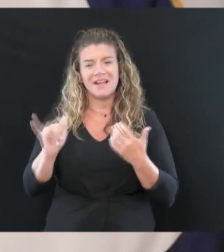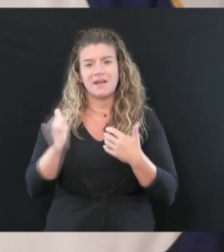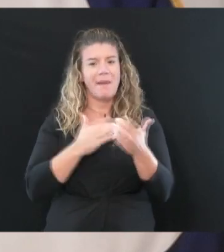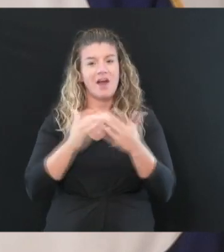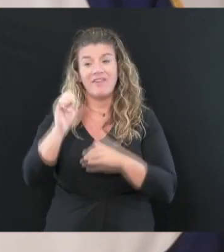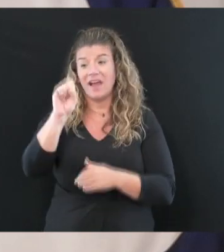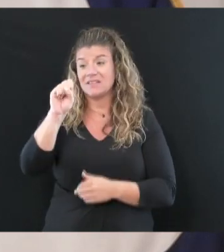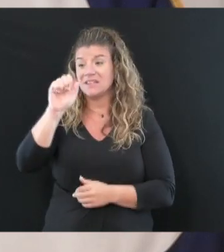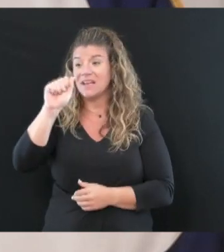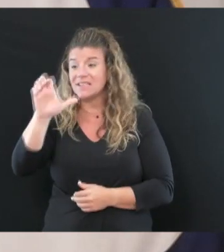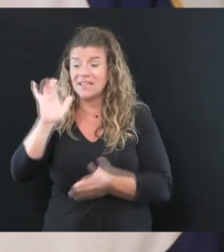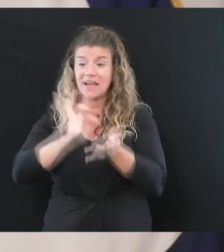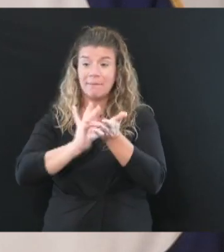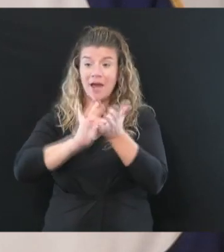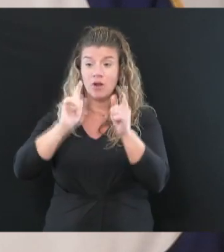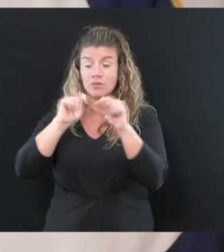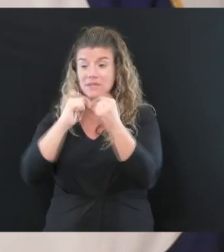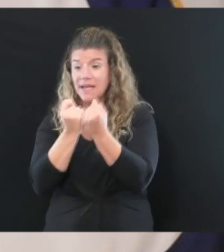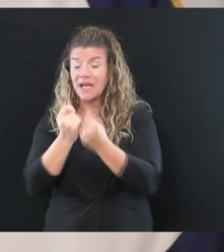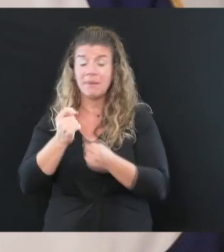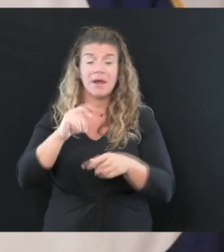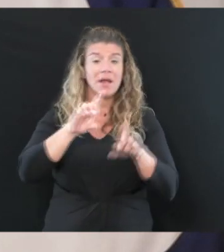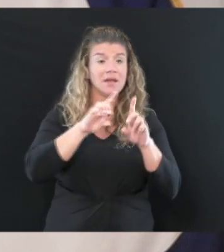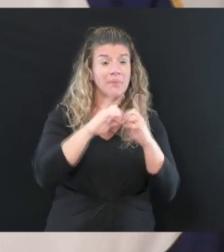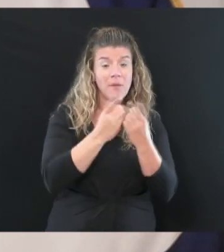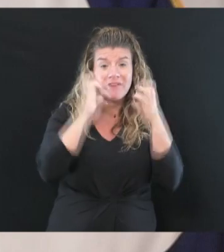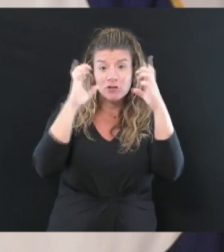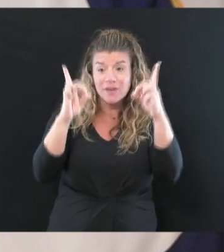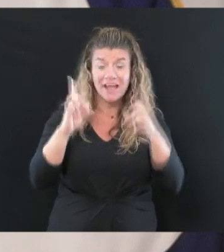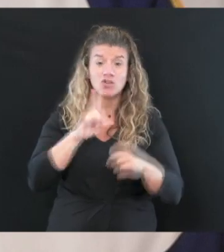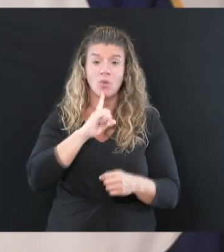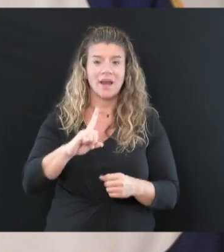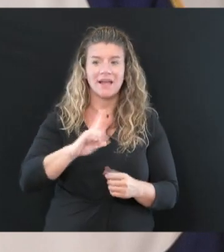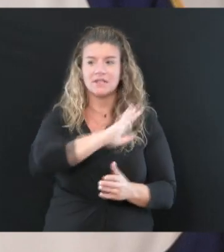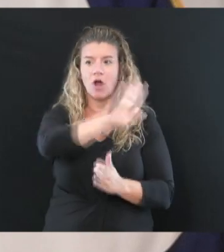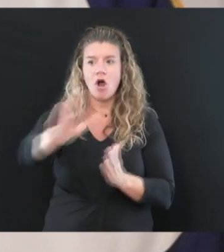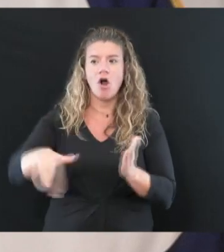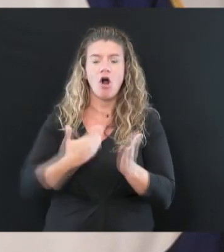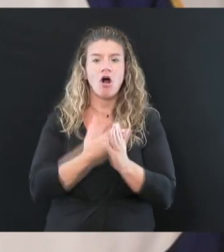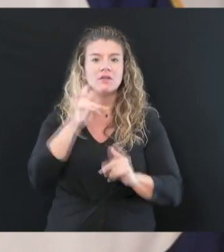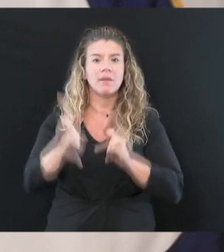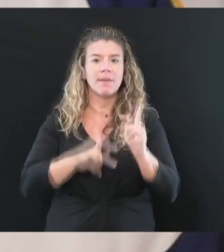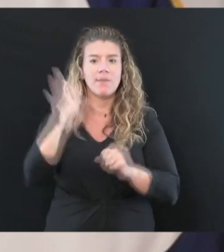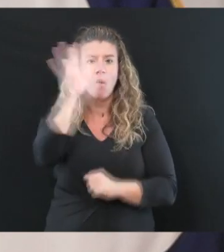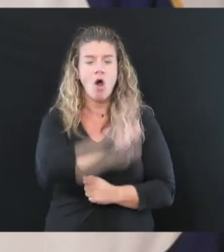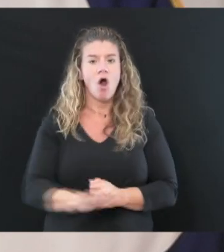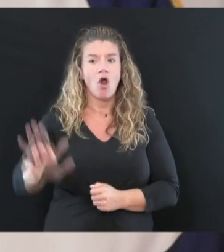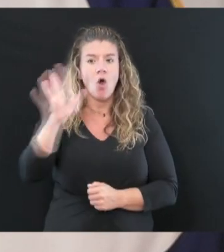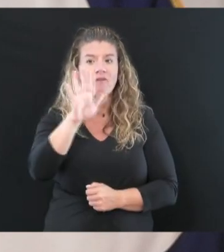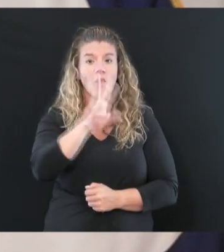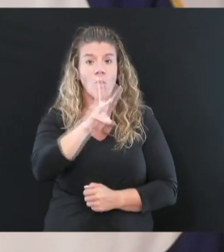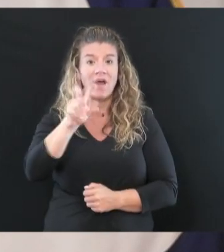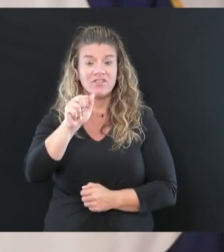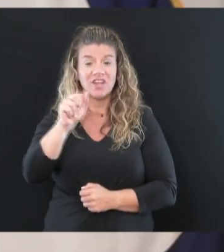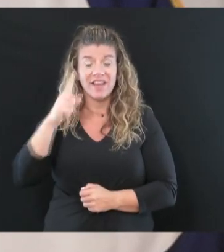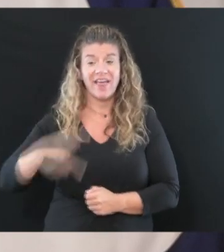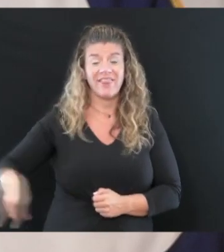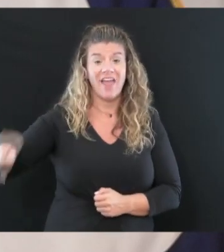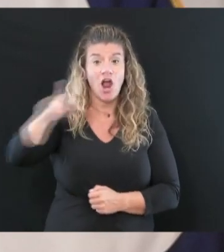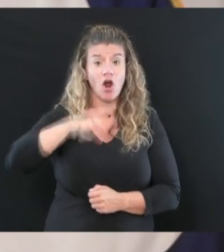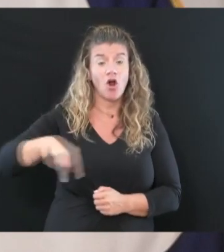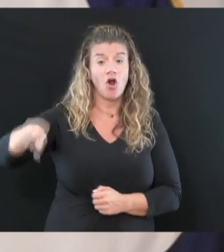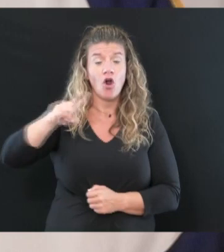experts, the Department of Ed, it be all the people that are out there across West Virginia that are implying